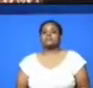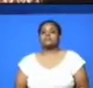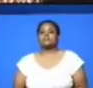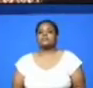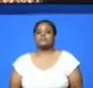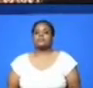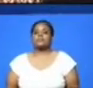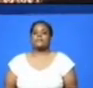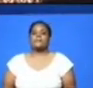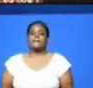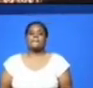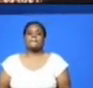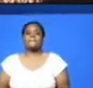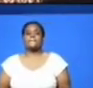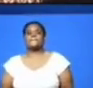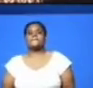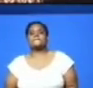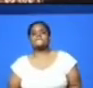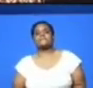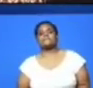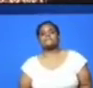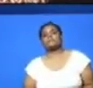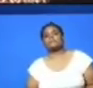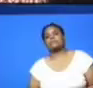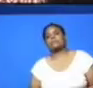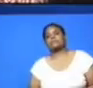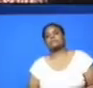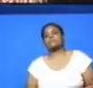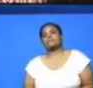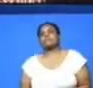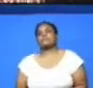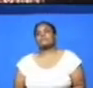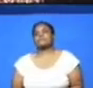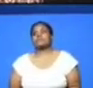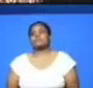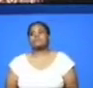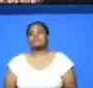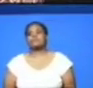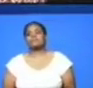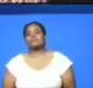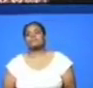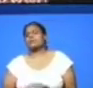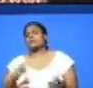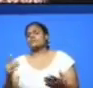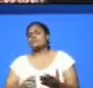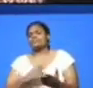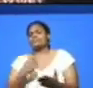Someday it seems all of my effort is vain.